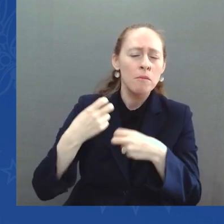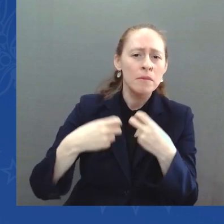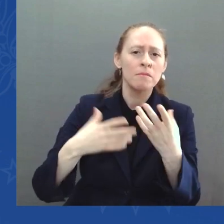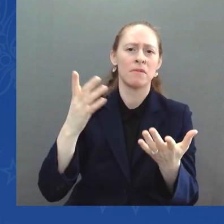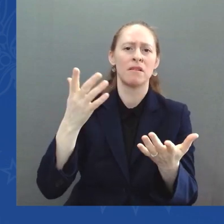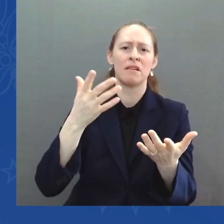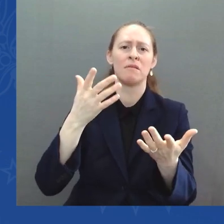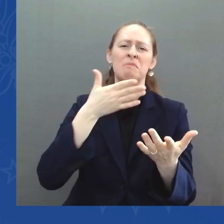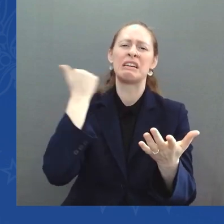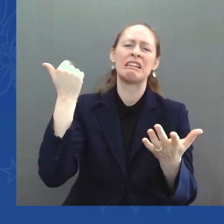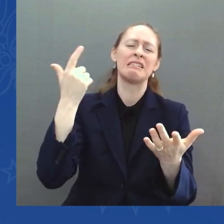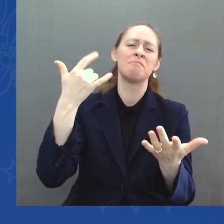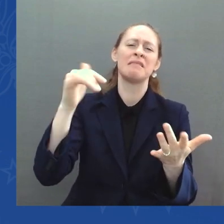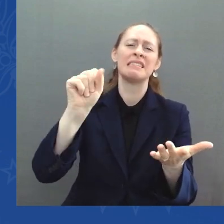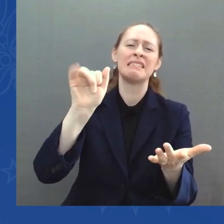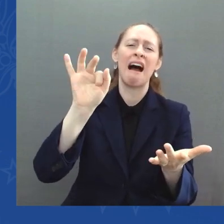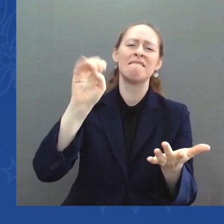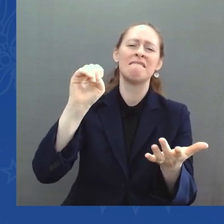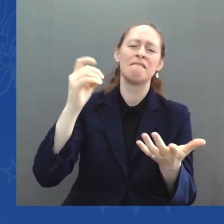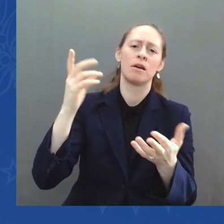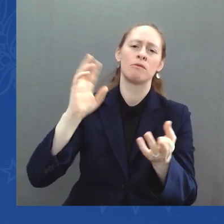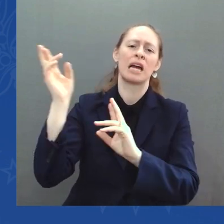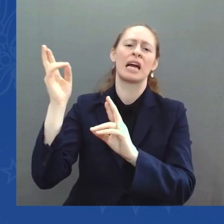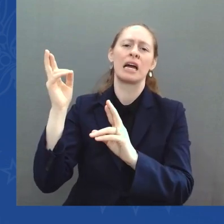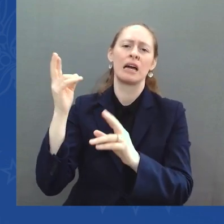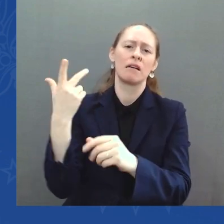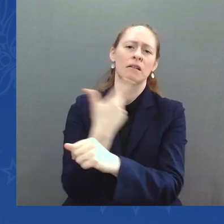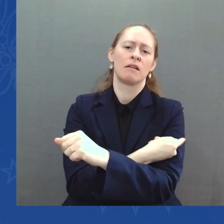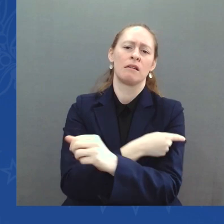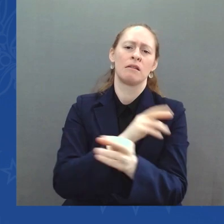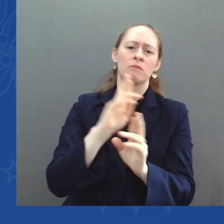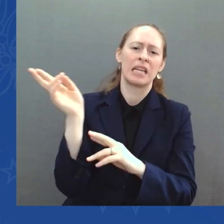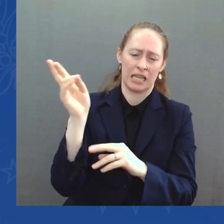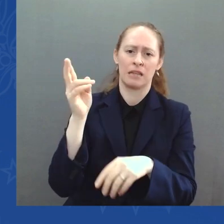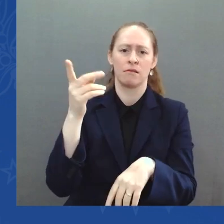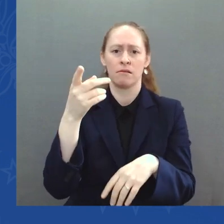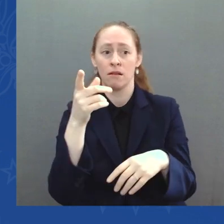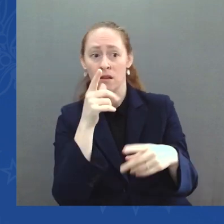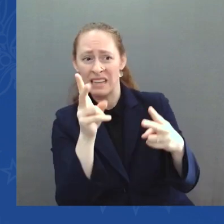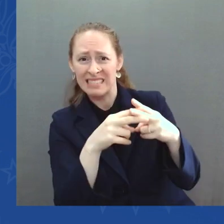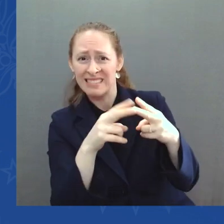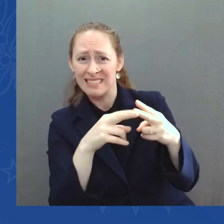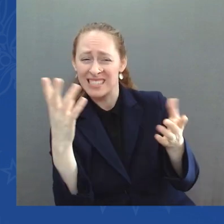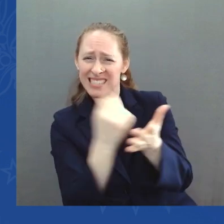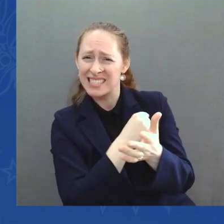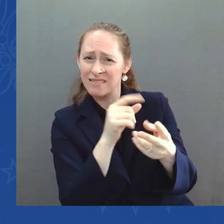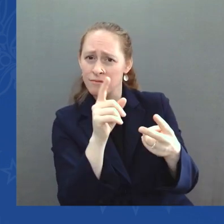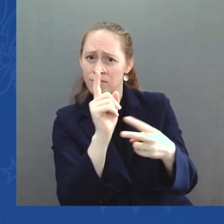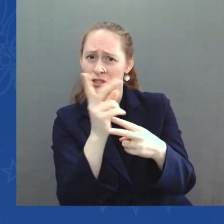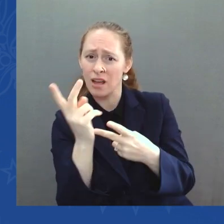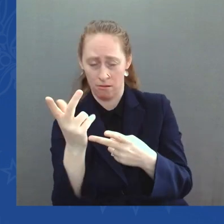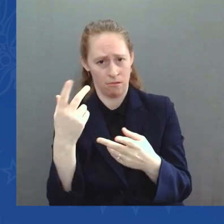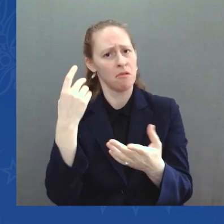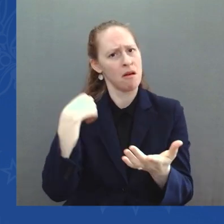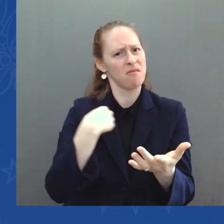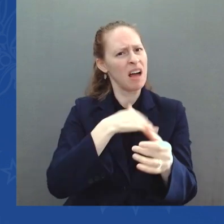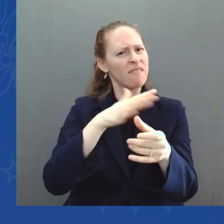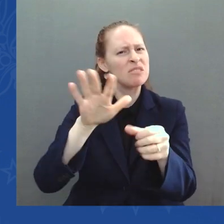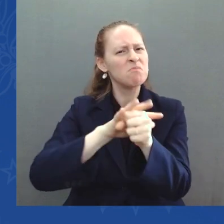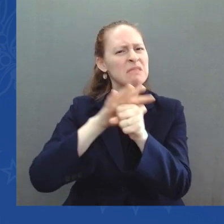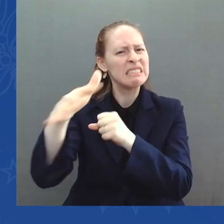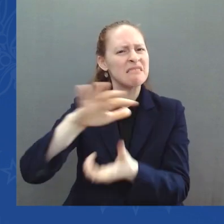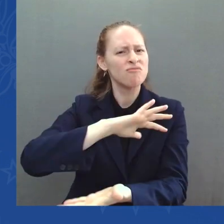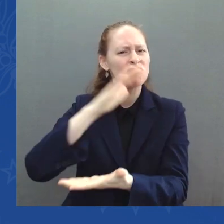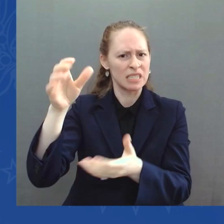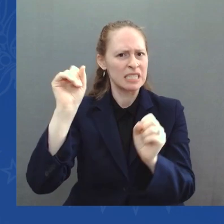doses. We have enough supply to give booster shots to those newly eligible individuals. But if Congress fails to act,